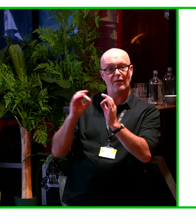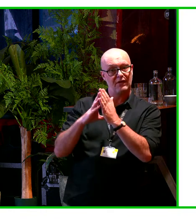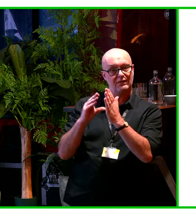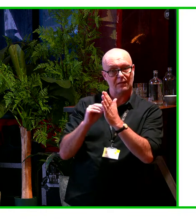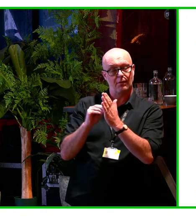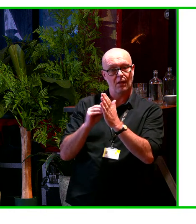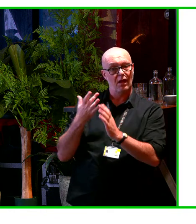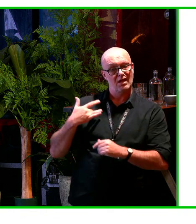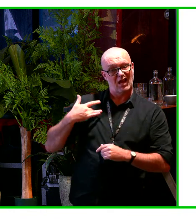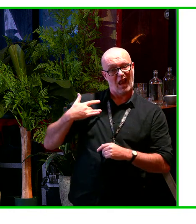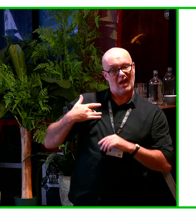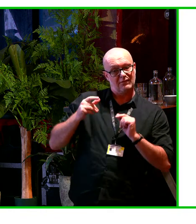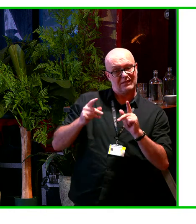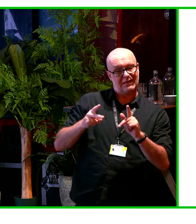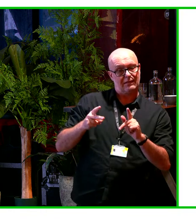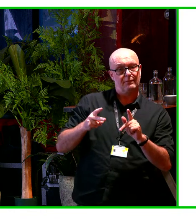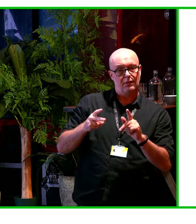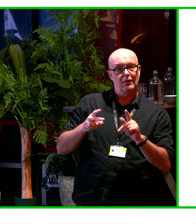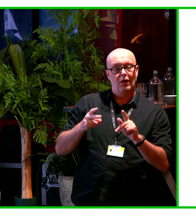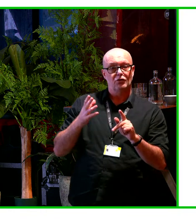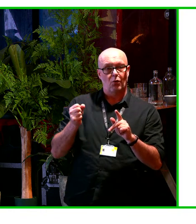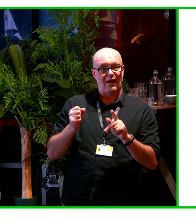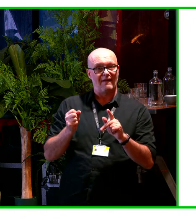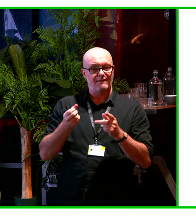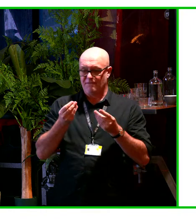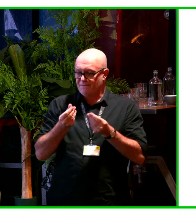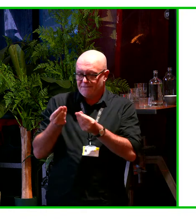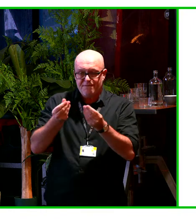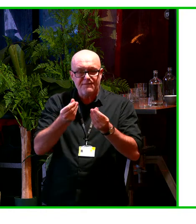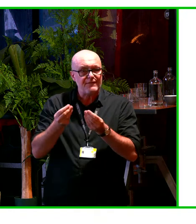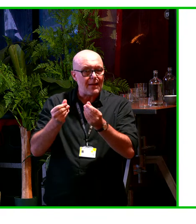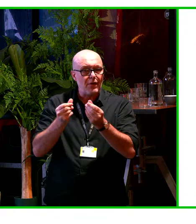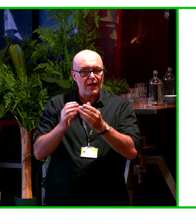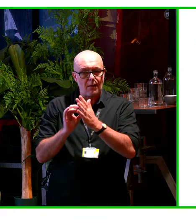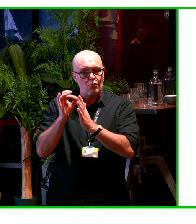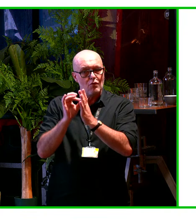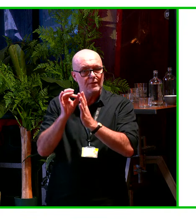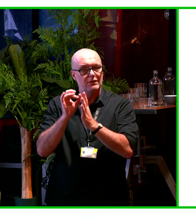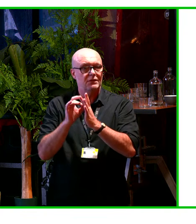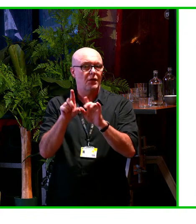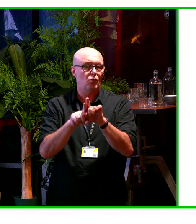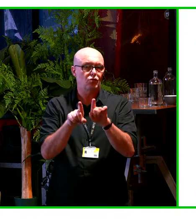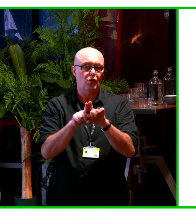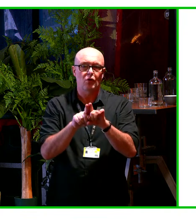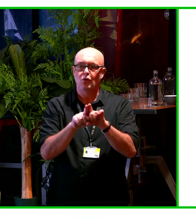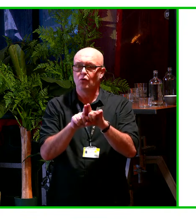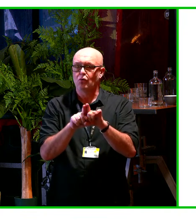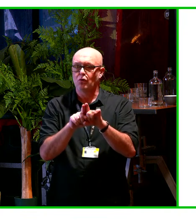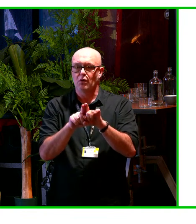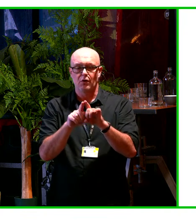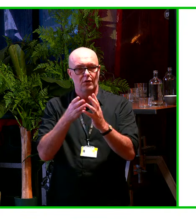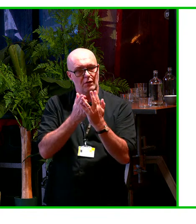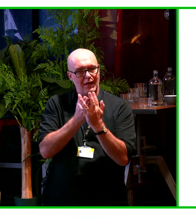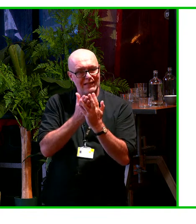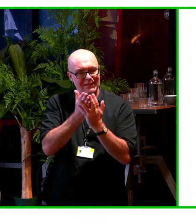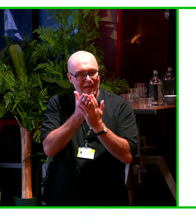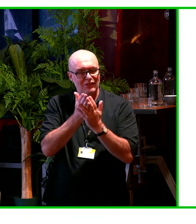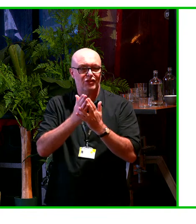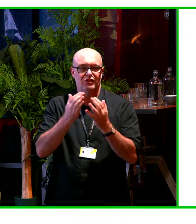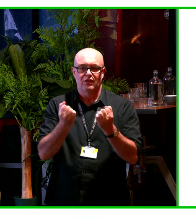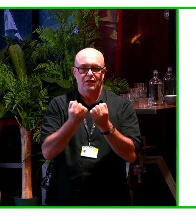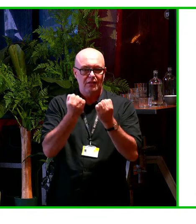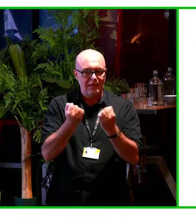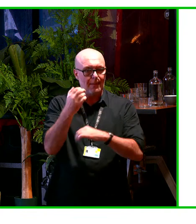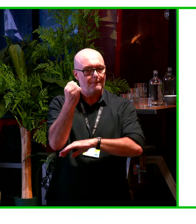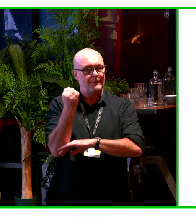It's a live scheme that we're carrying out both fabric improvements and M&E installations, air source heat pumps, bits of